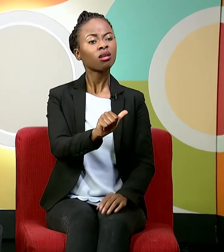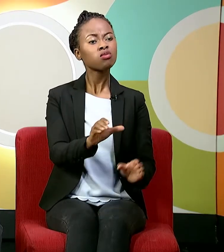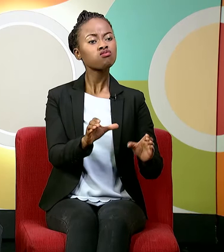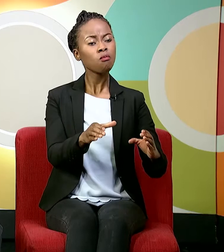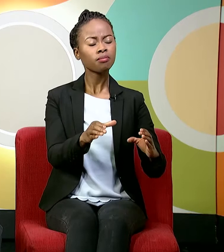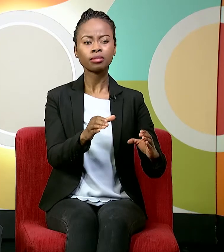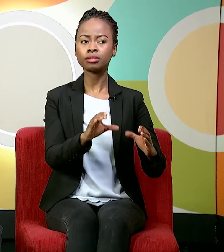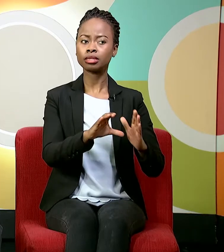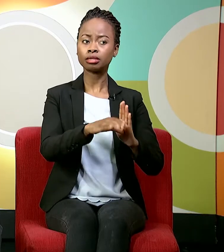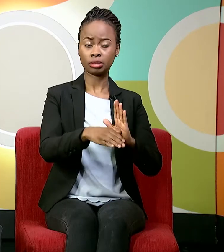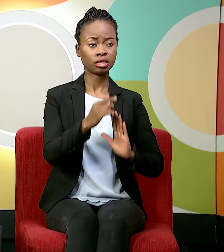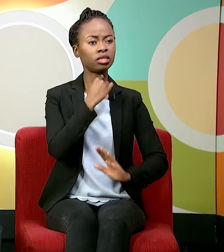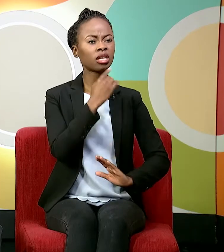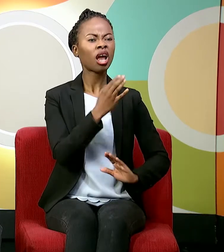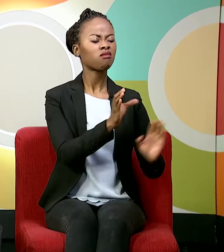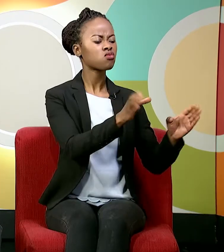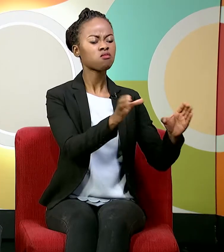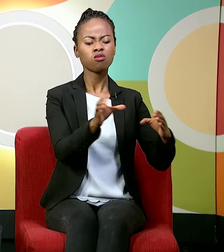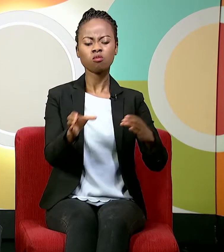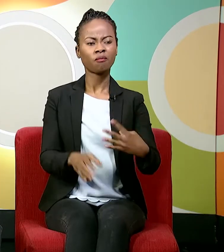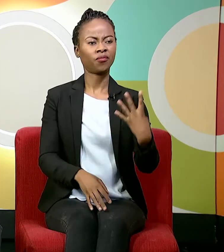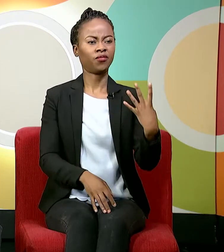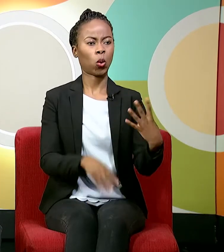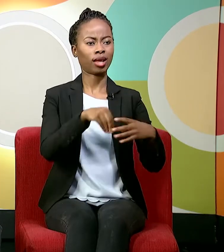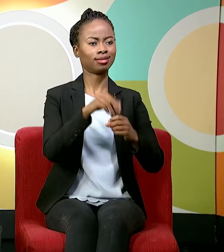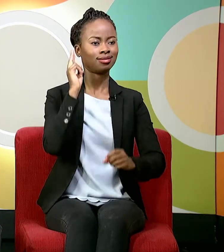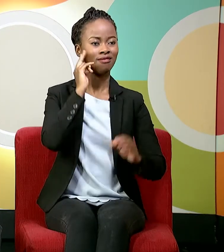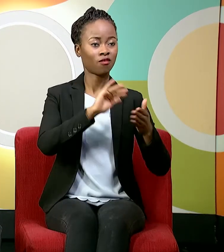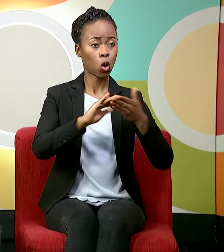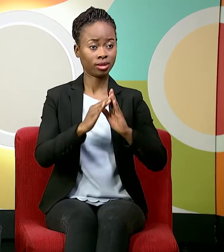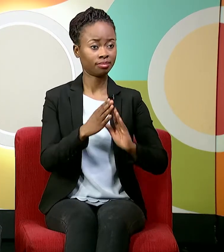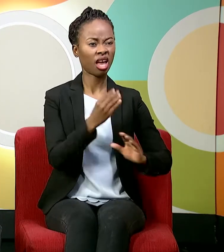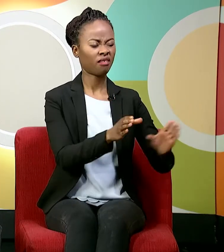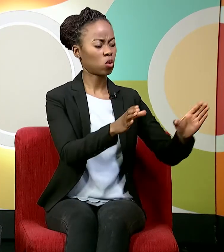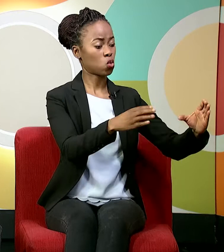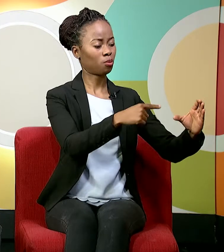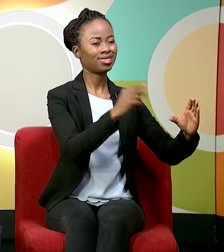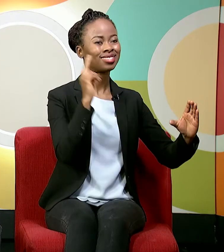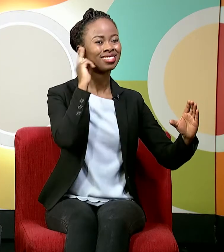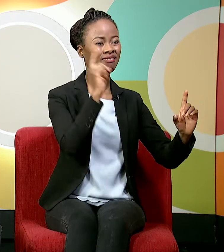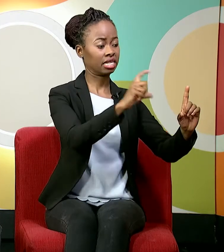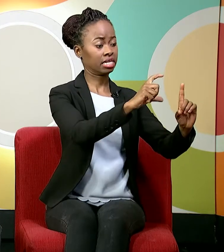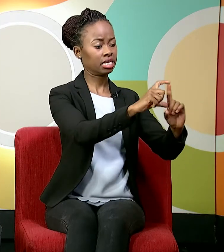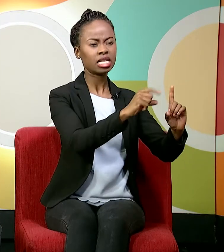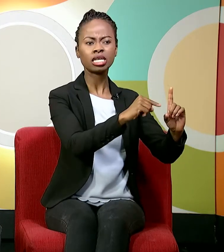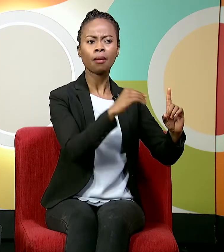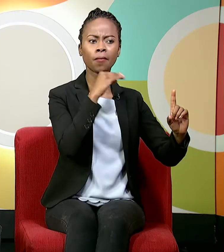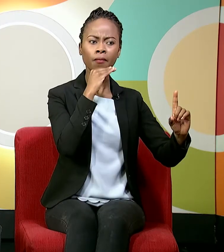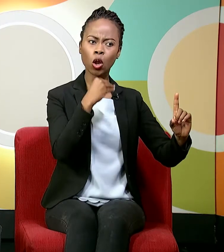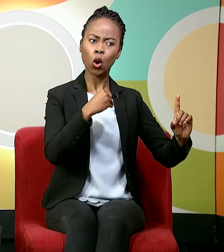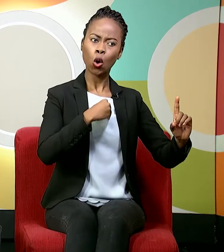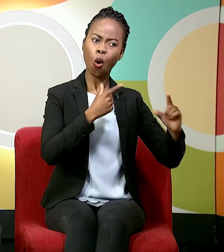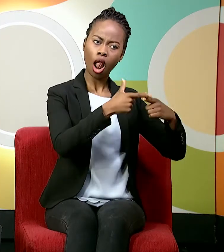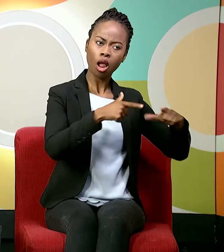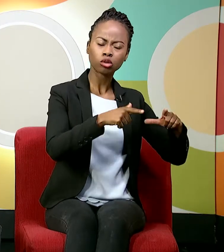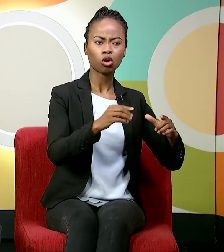are 4 categories within the deaf community. Those who identify as a capital case D describes a distinct group with its